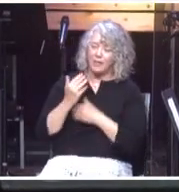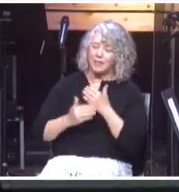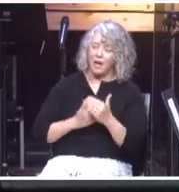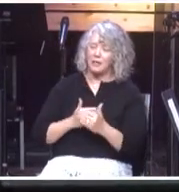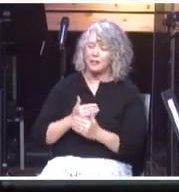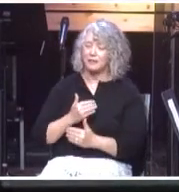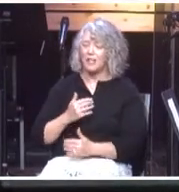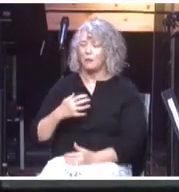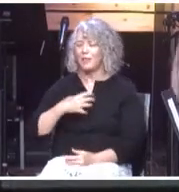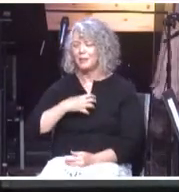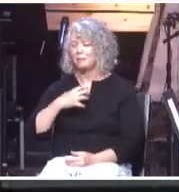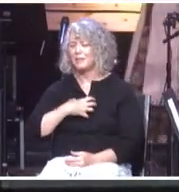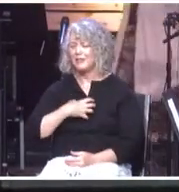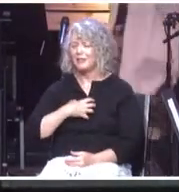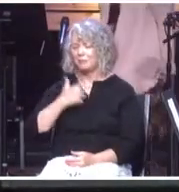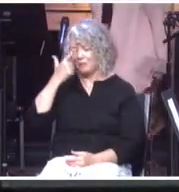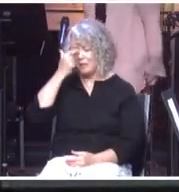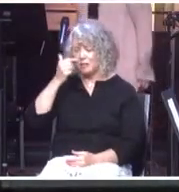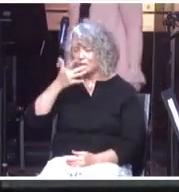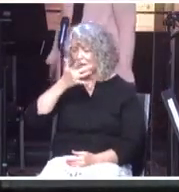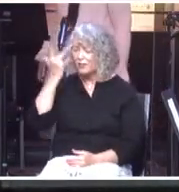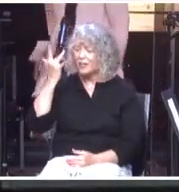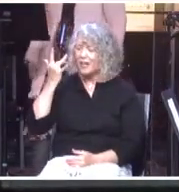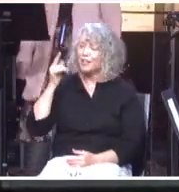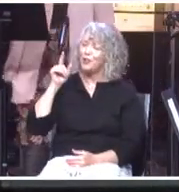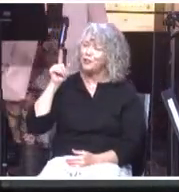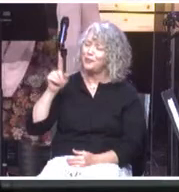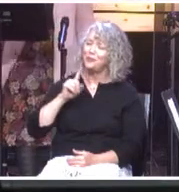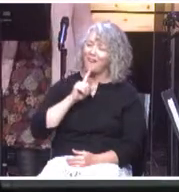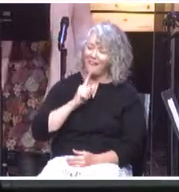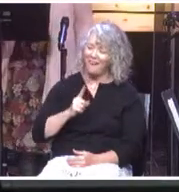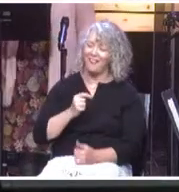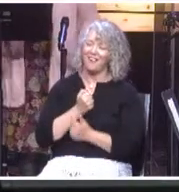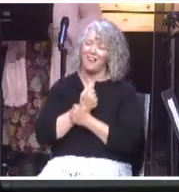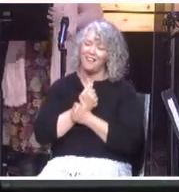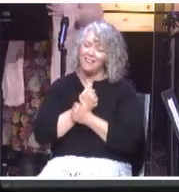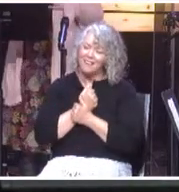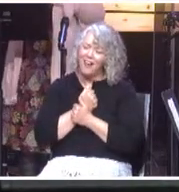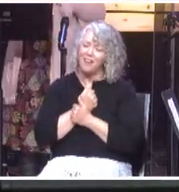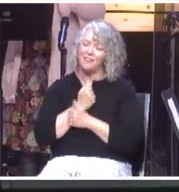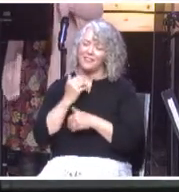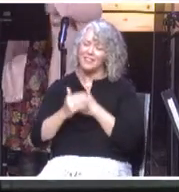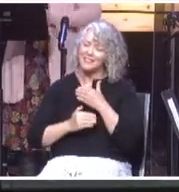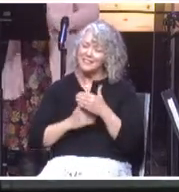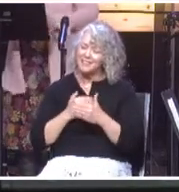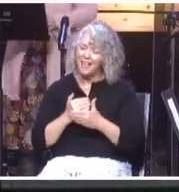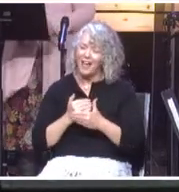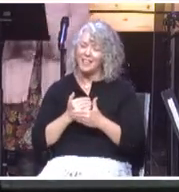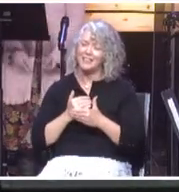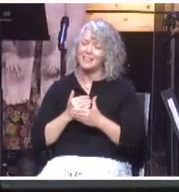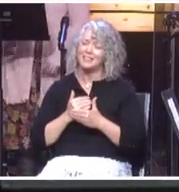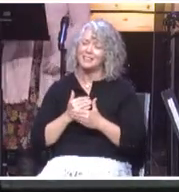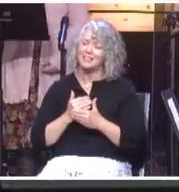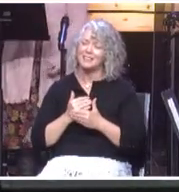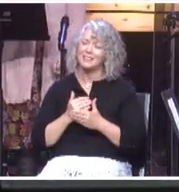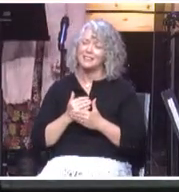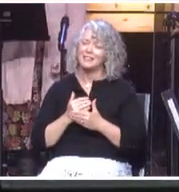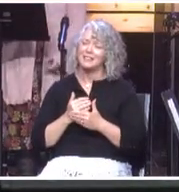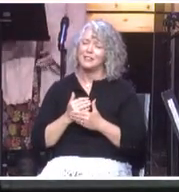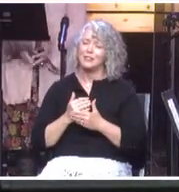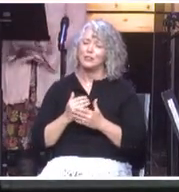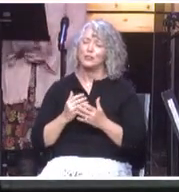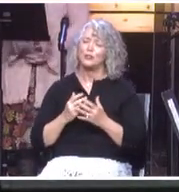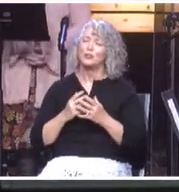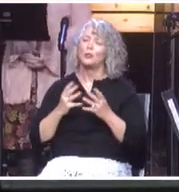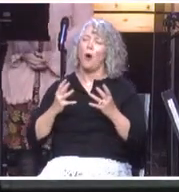forget what a loving and kind God You are. In Your graciousness and Your mercy that have been showered upon